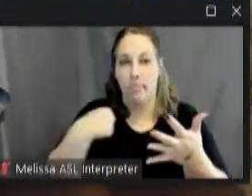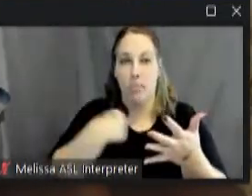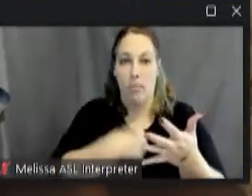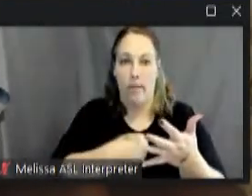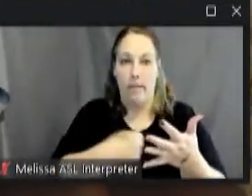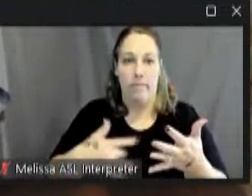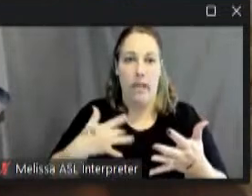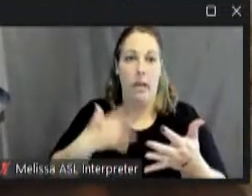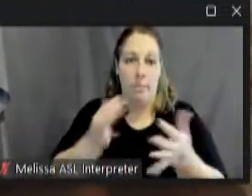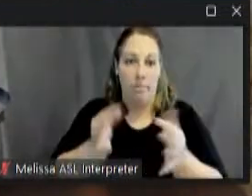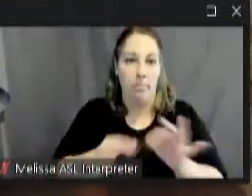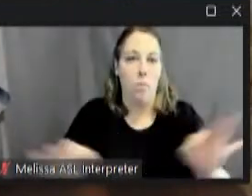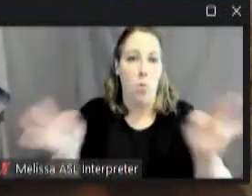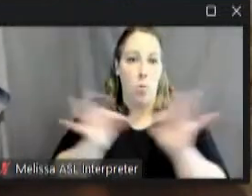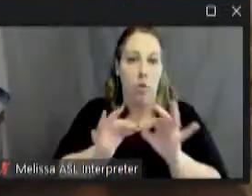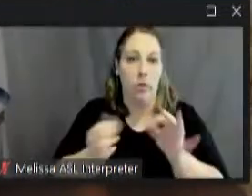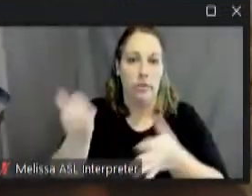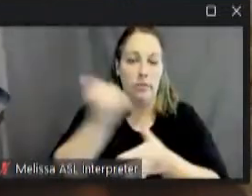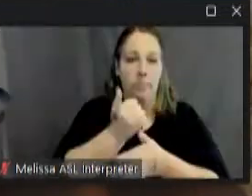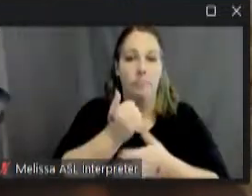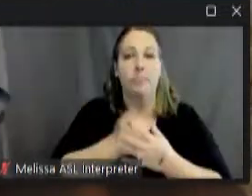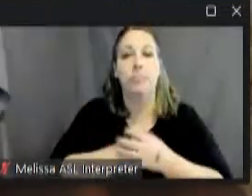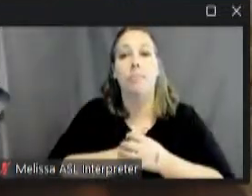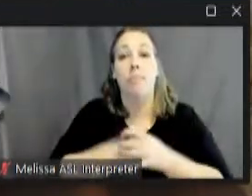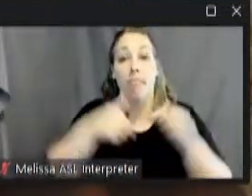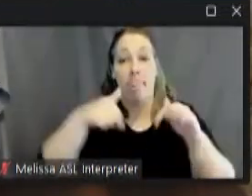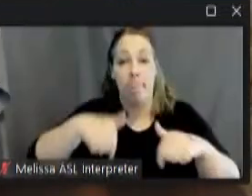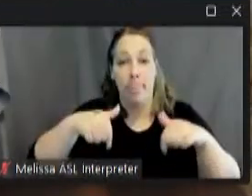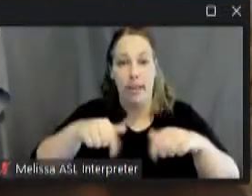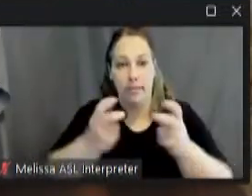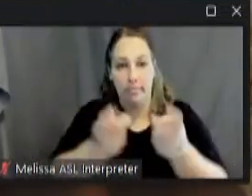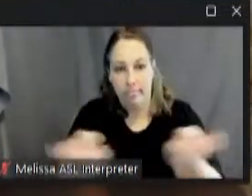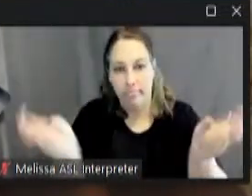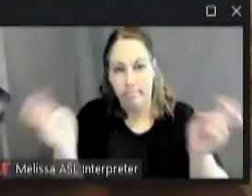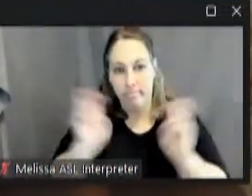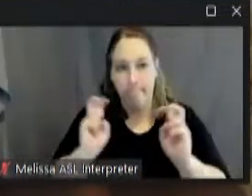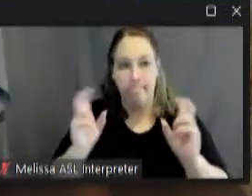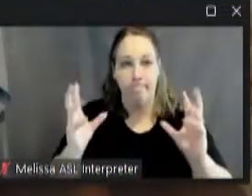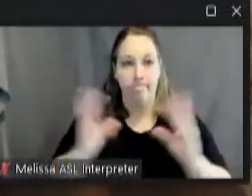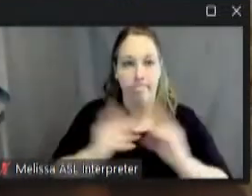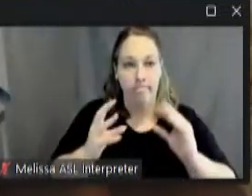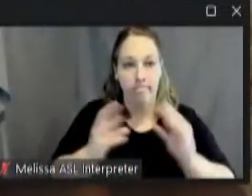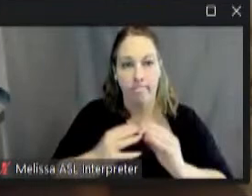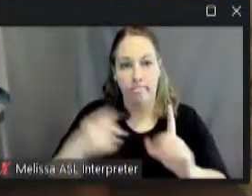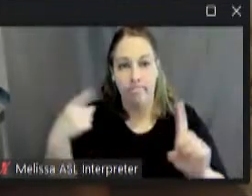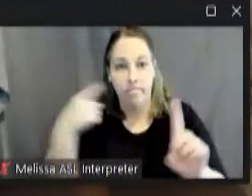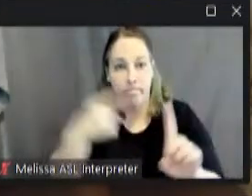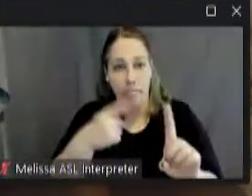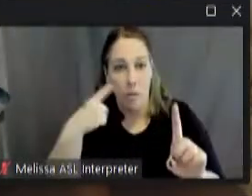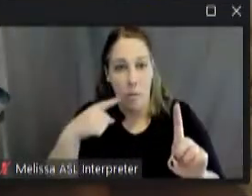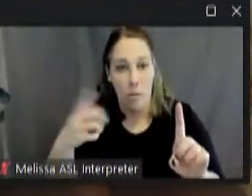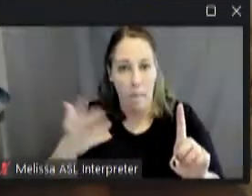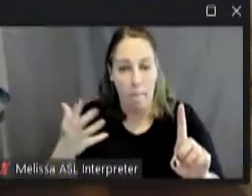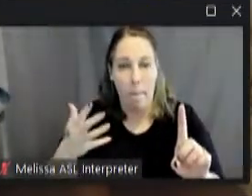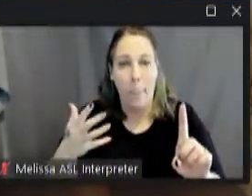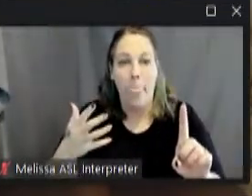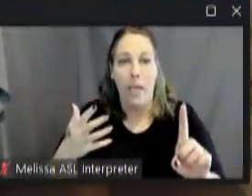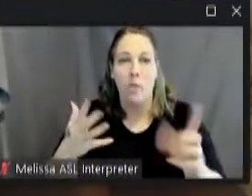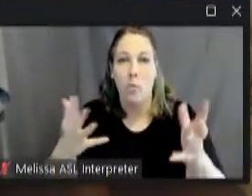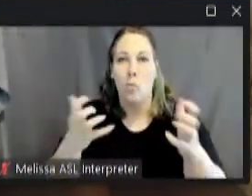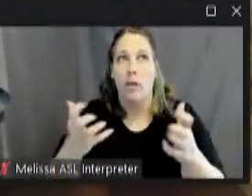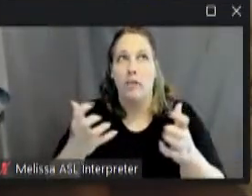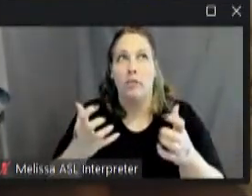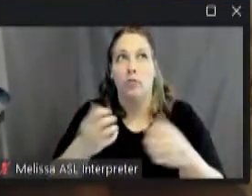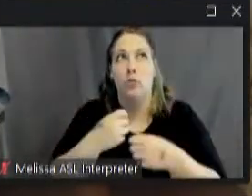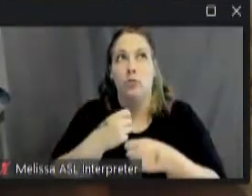For purposes of this hearing, we would like to indicate that we somehow have